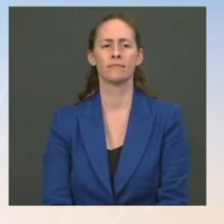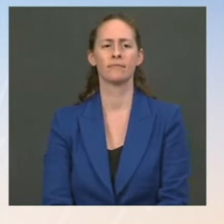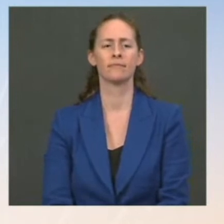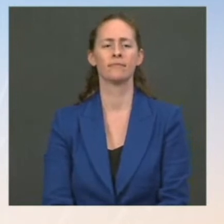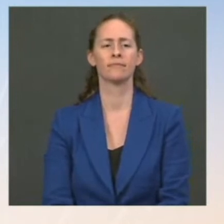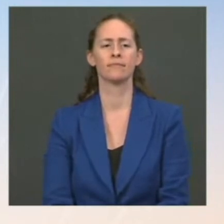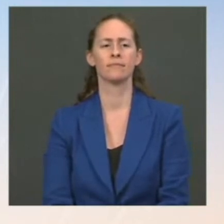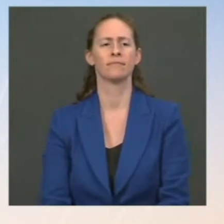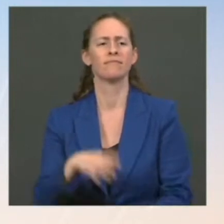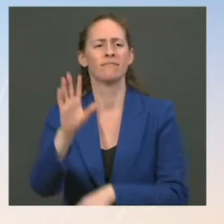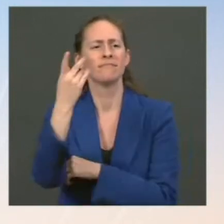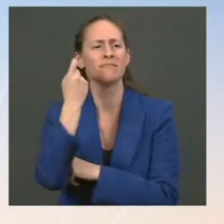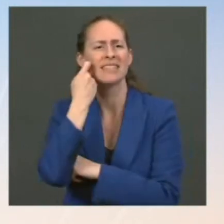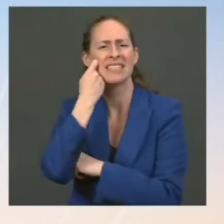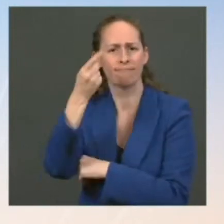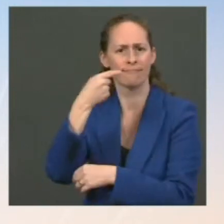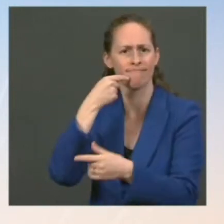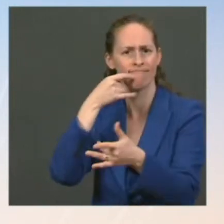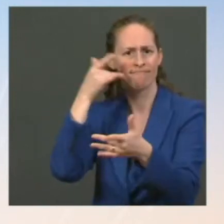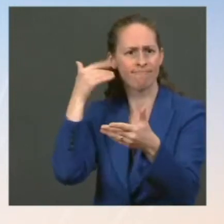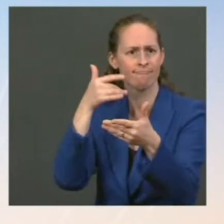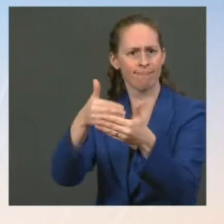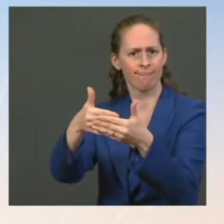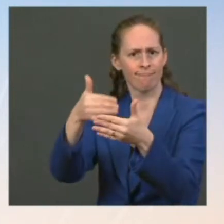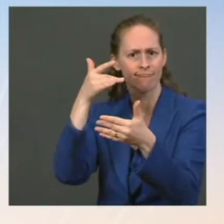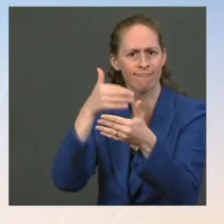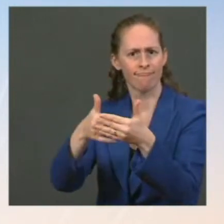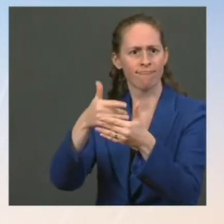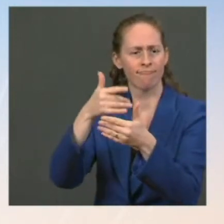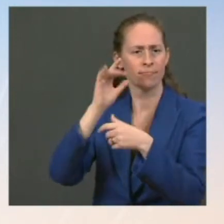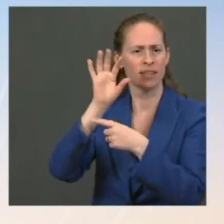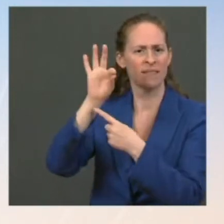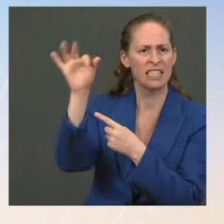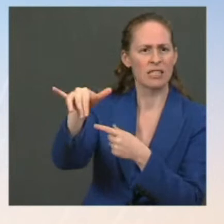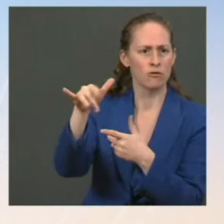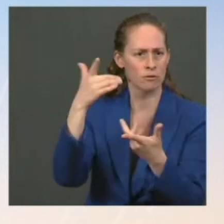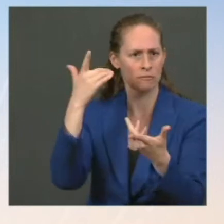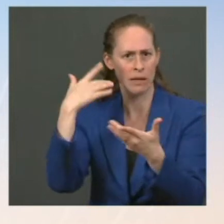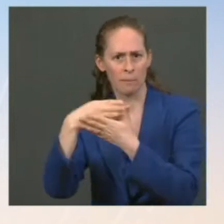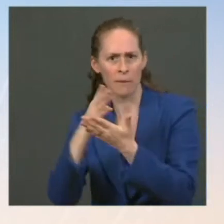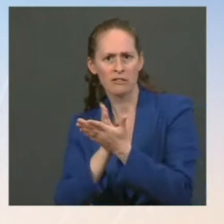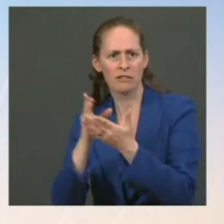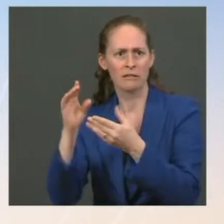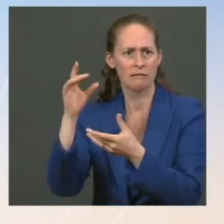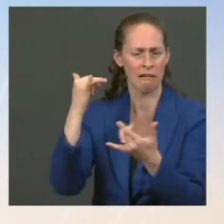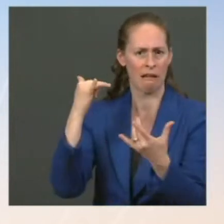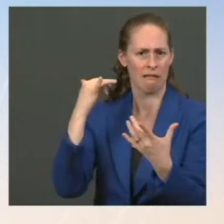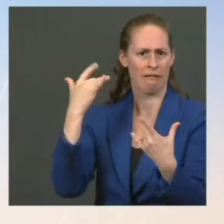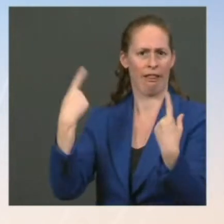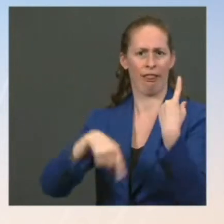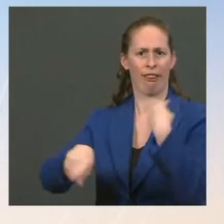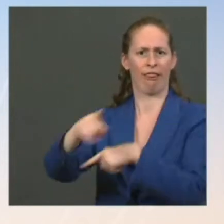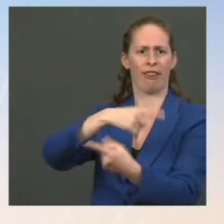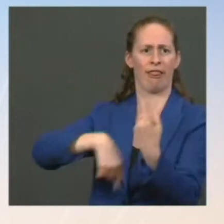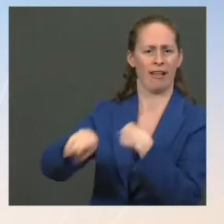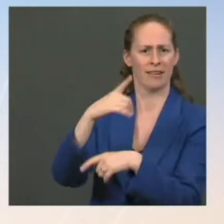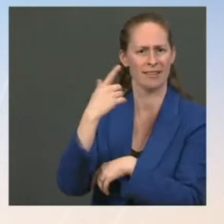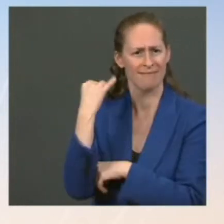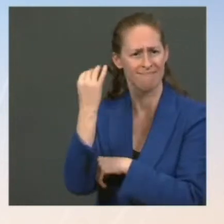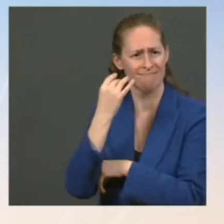year, the expiration of government funding, as well as the debt limit. Is the president making calls to Republicans or White House aides reaching out to Republicans to encourage